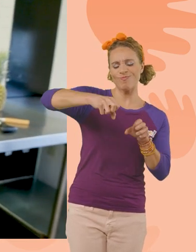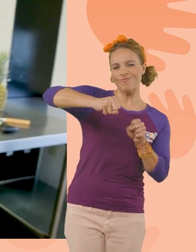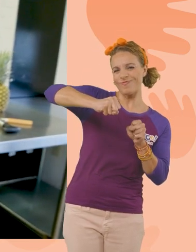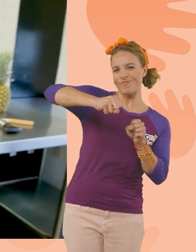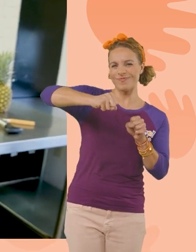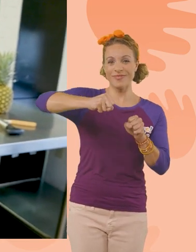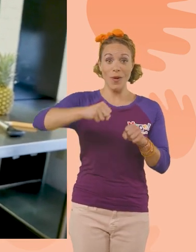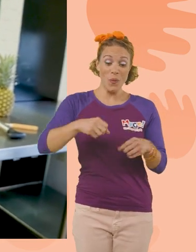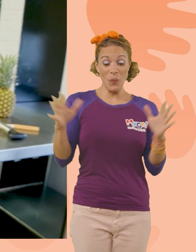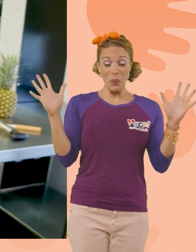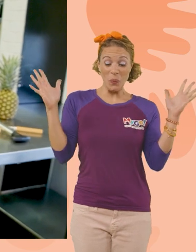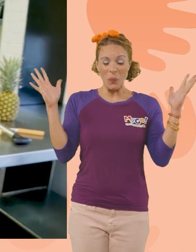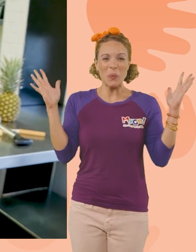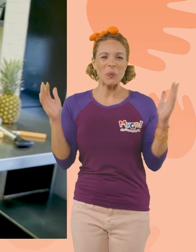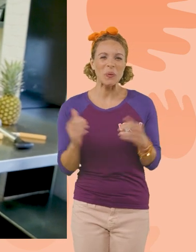little squeeze. Woohoo!